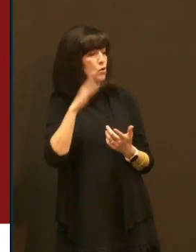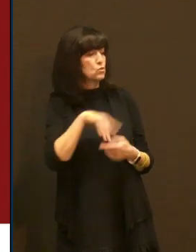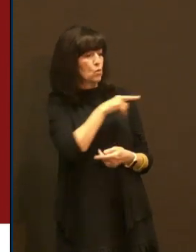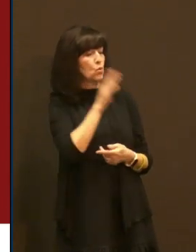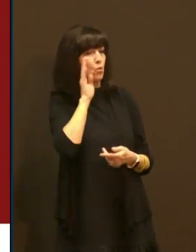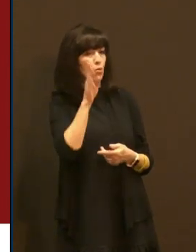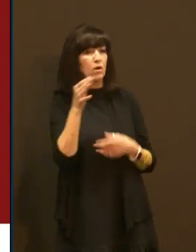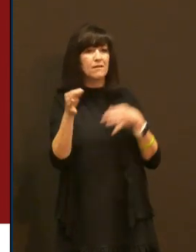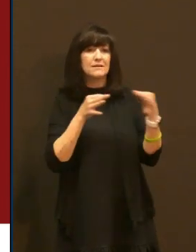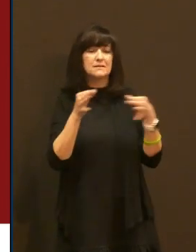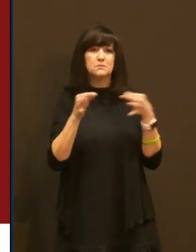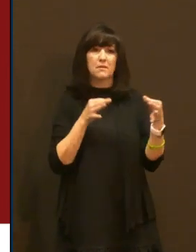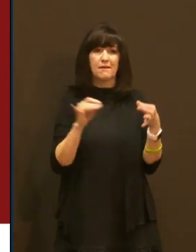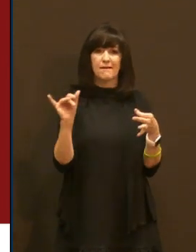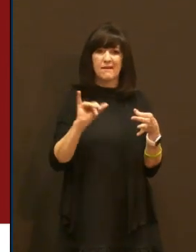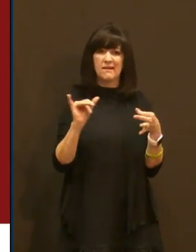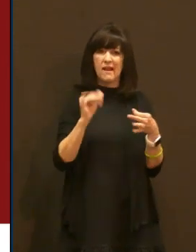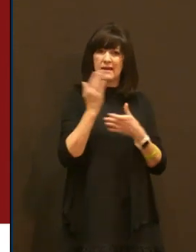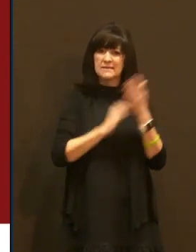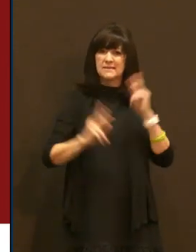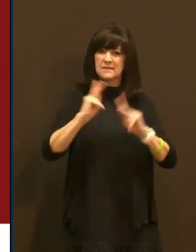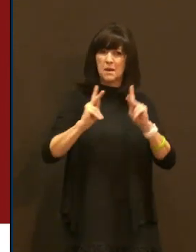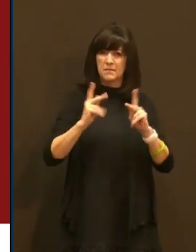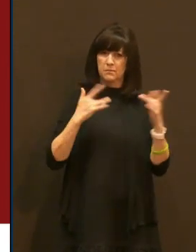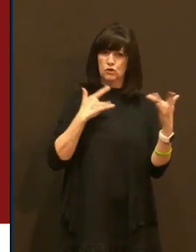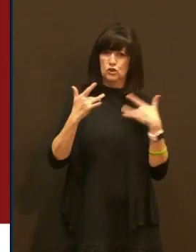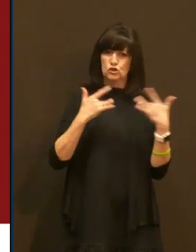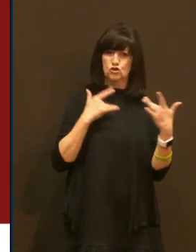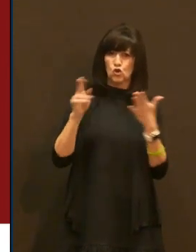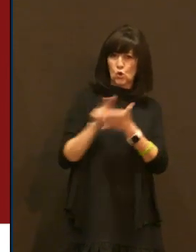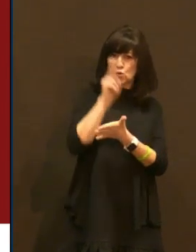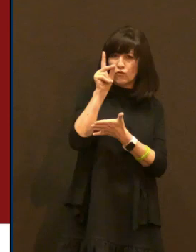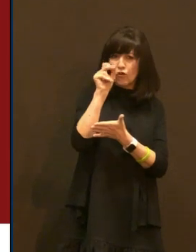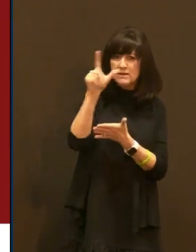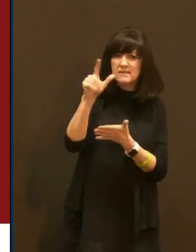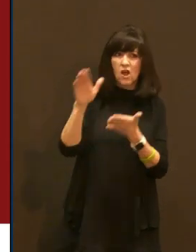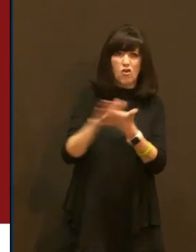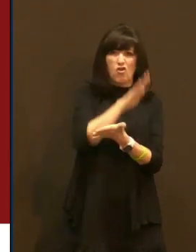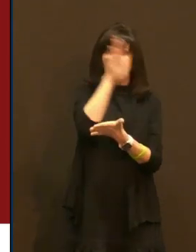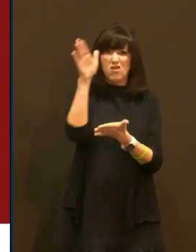others, AJ, as we develop our plan. No, absolutely. I think as we,